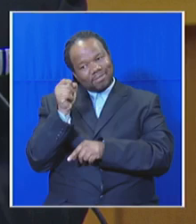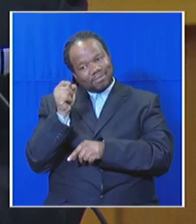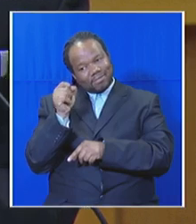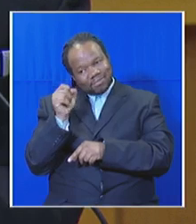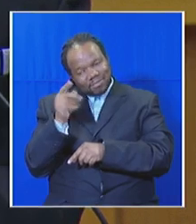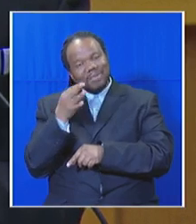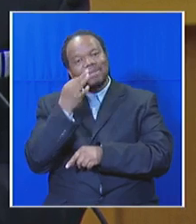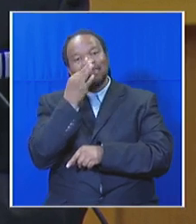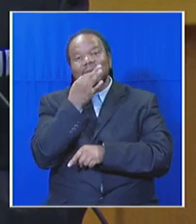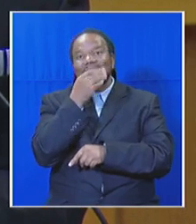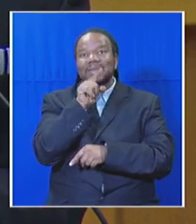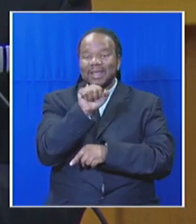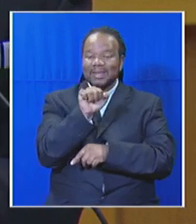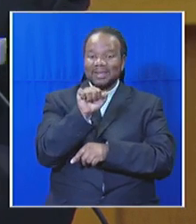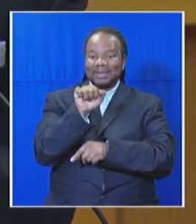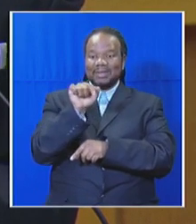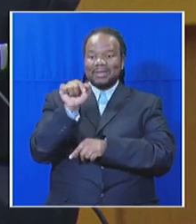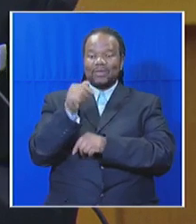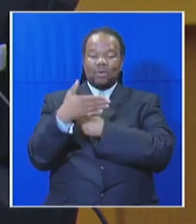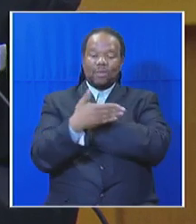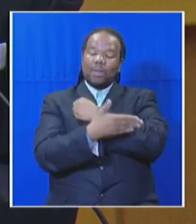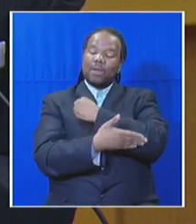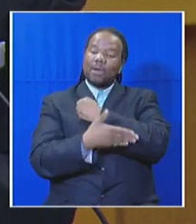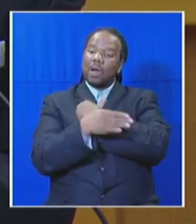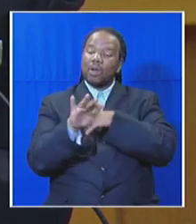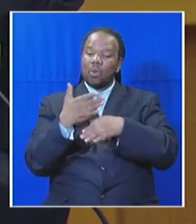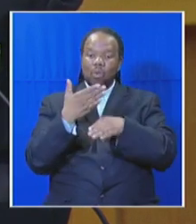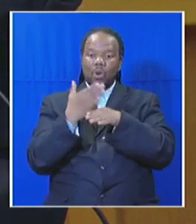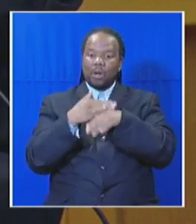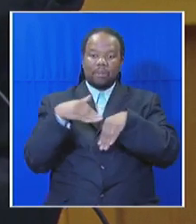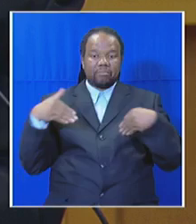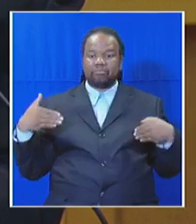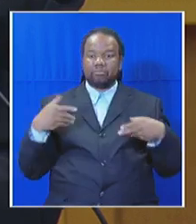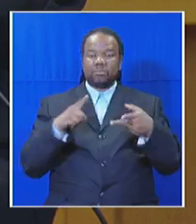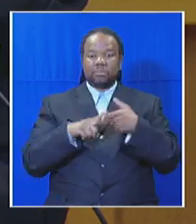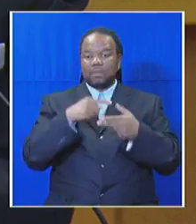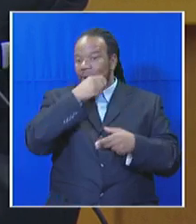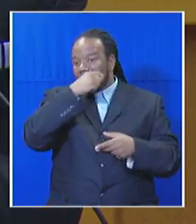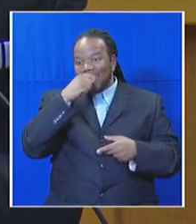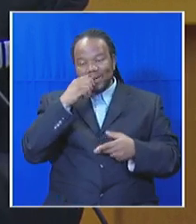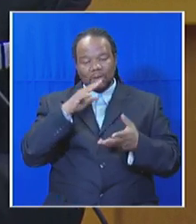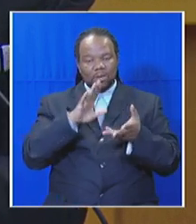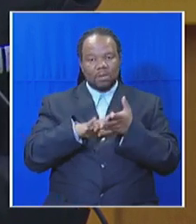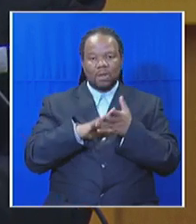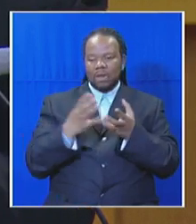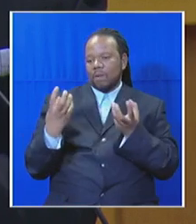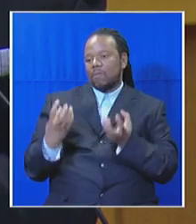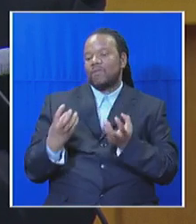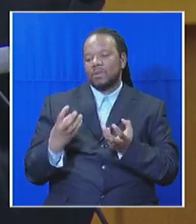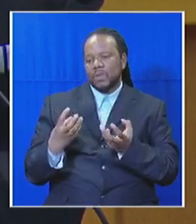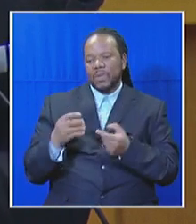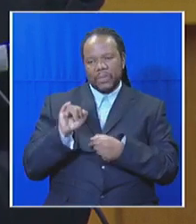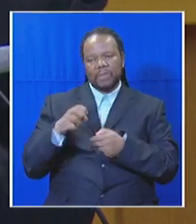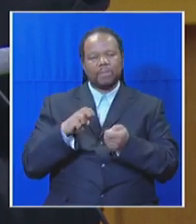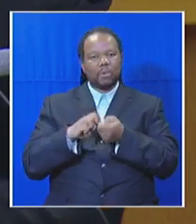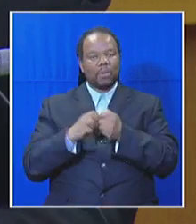most important challenges for the country are unemployment, hunger, starvation, poverty. And he